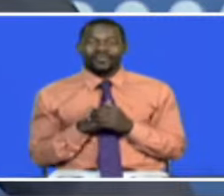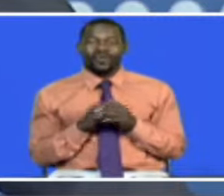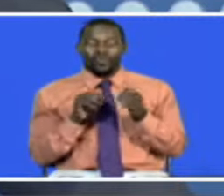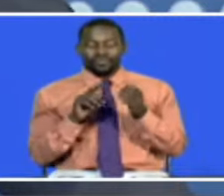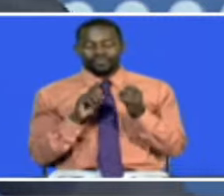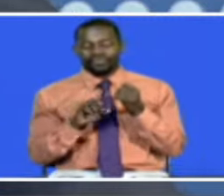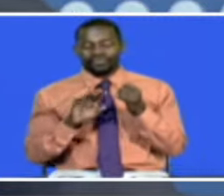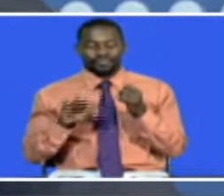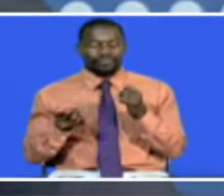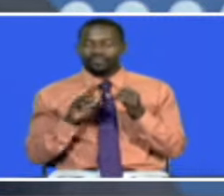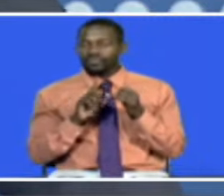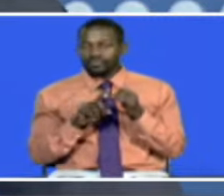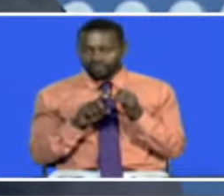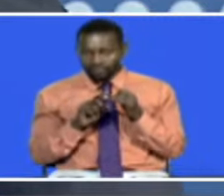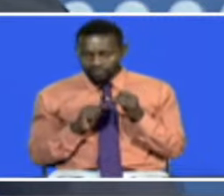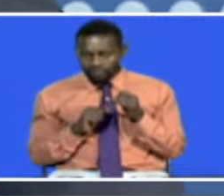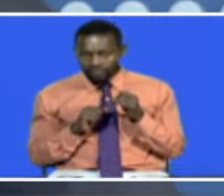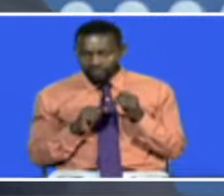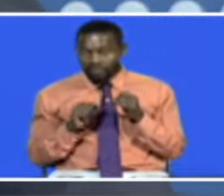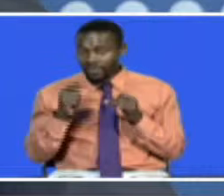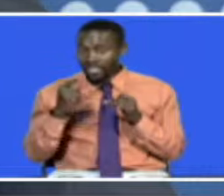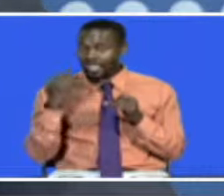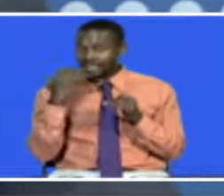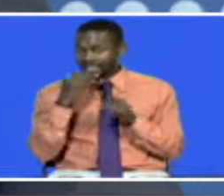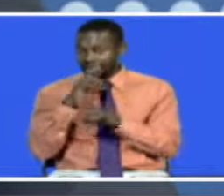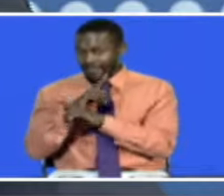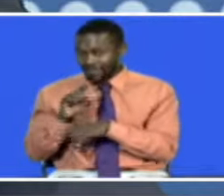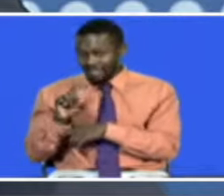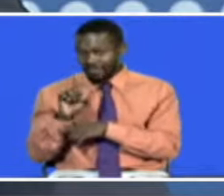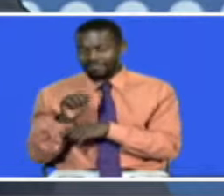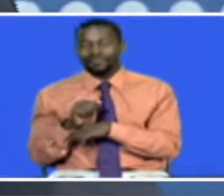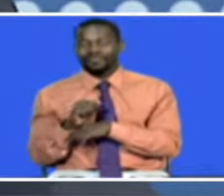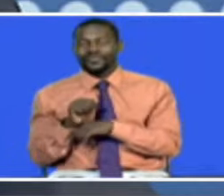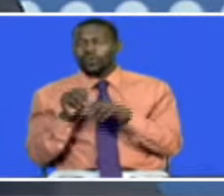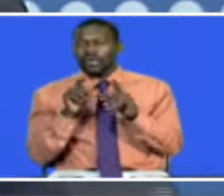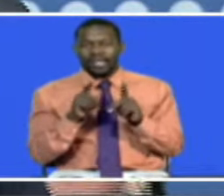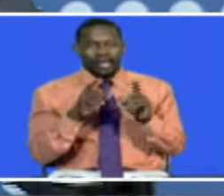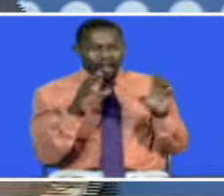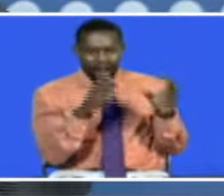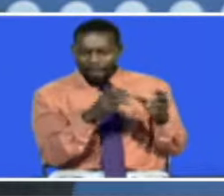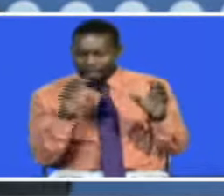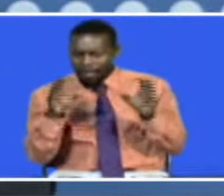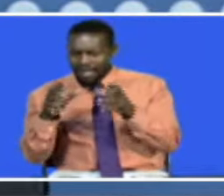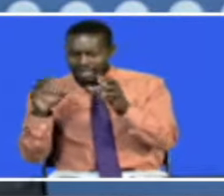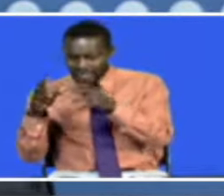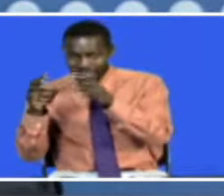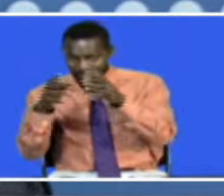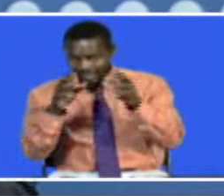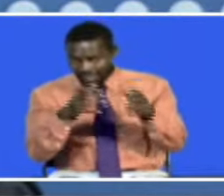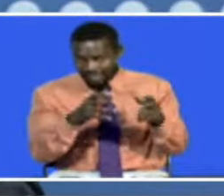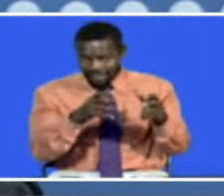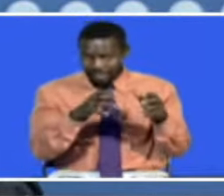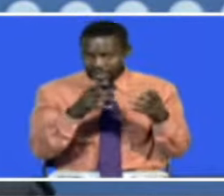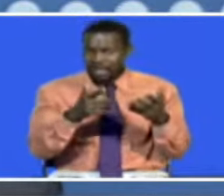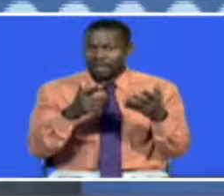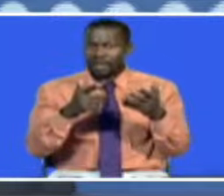know, in his defense, every company and every piece of property either belonged to his dead